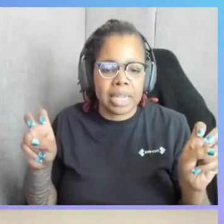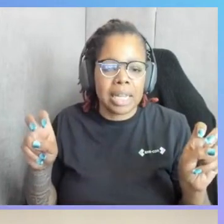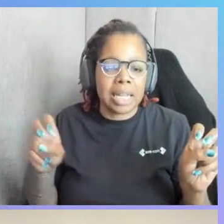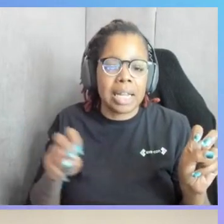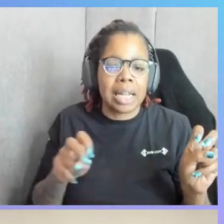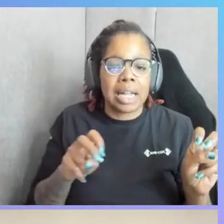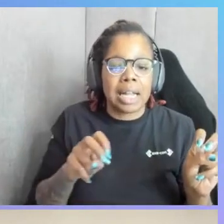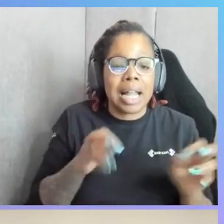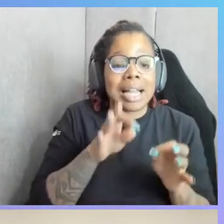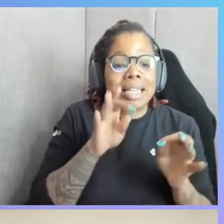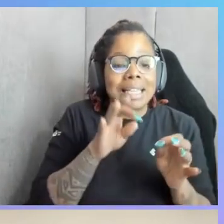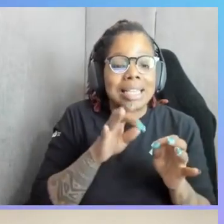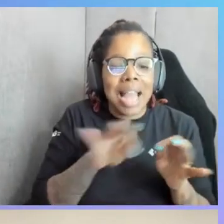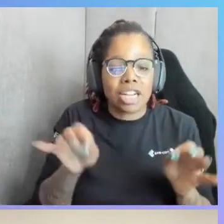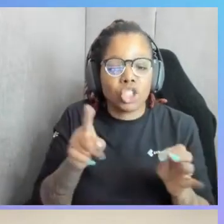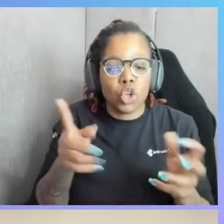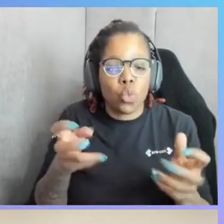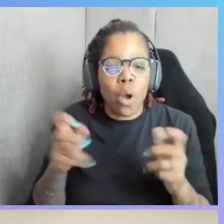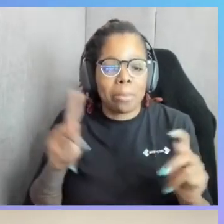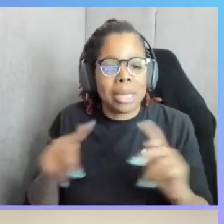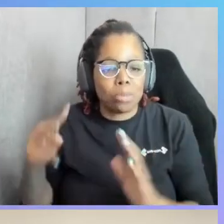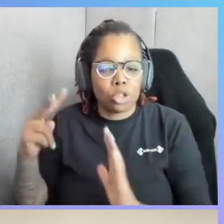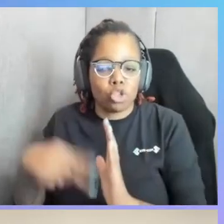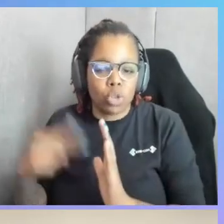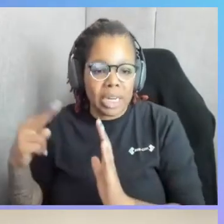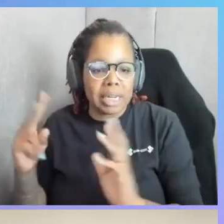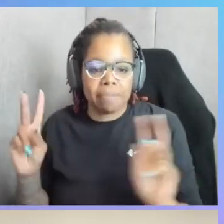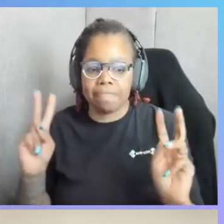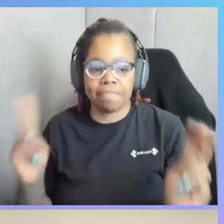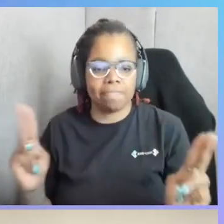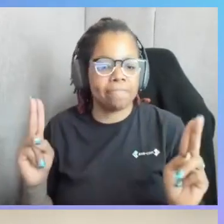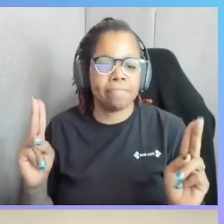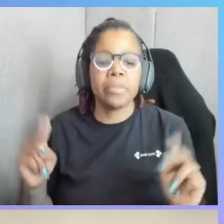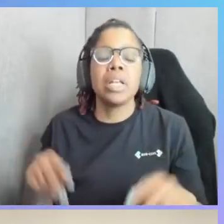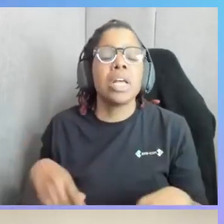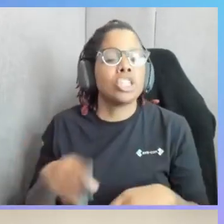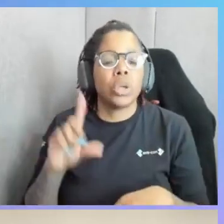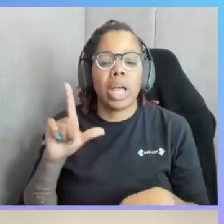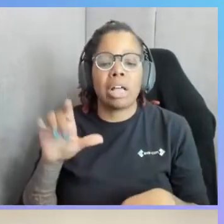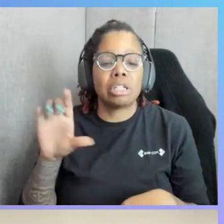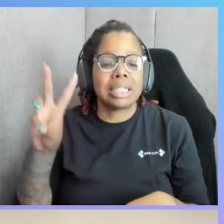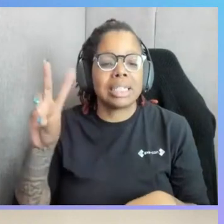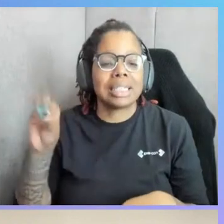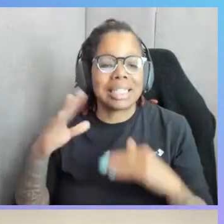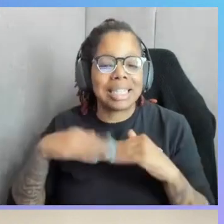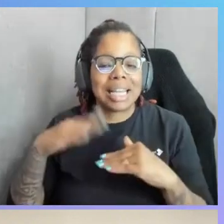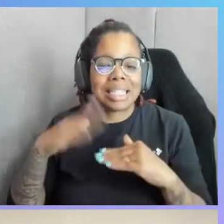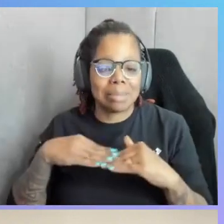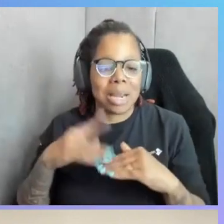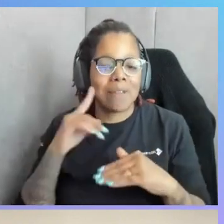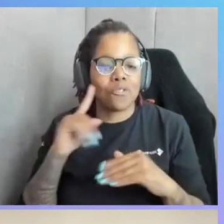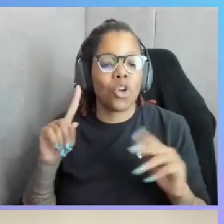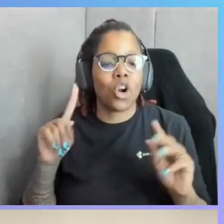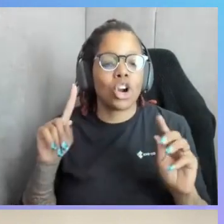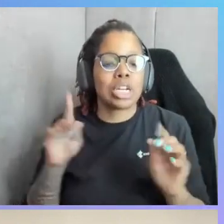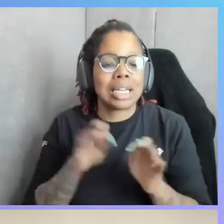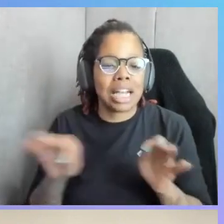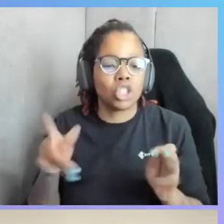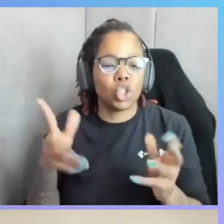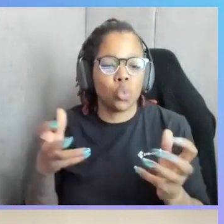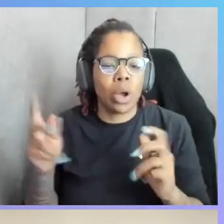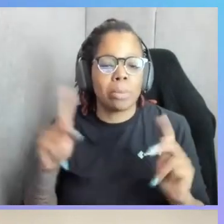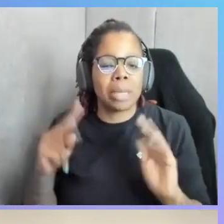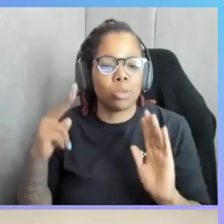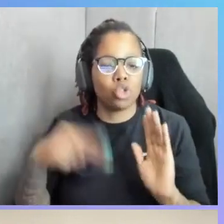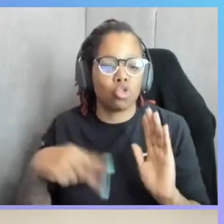want people to read. And that's actually where I'm going to stop. LC60 is the minimum for text you want people to read,